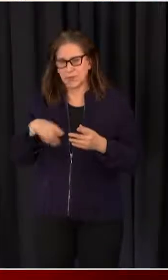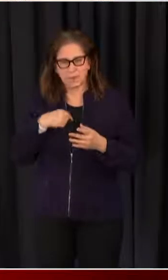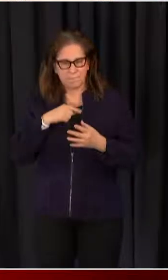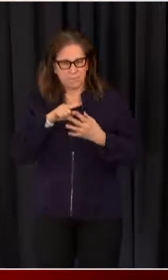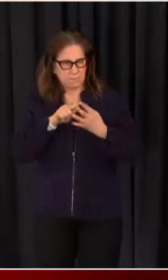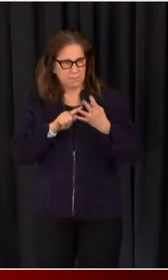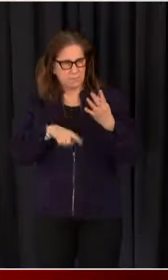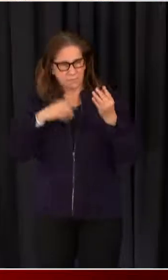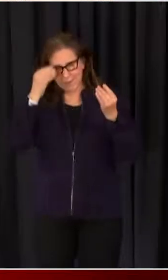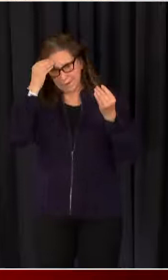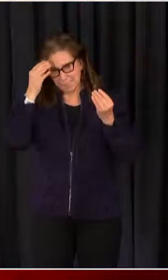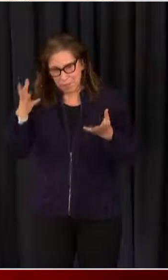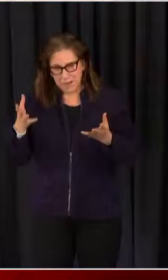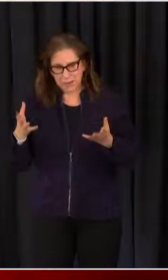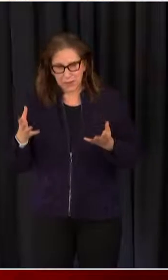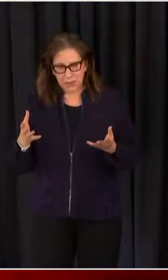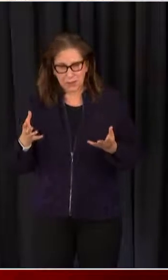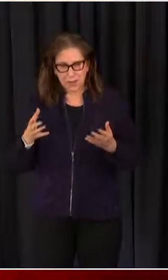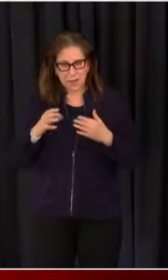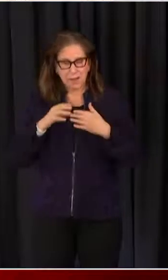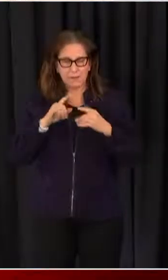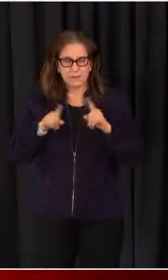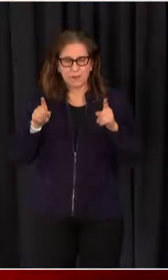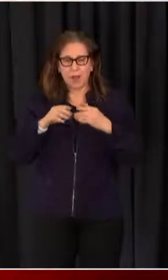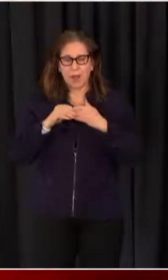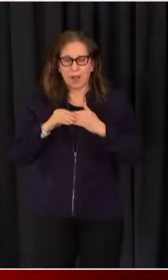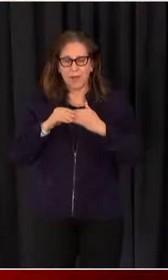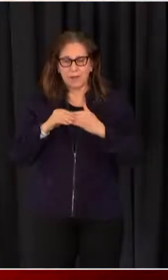full at our guidance section on